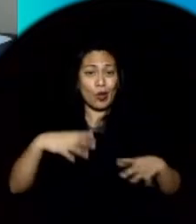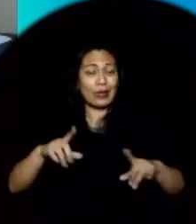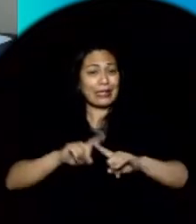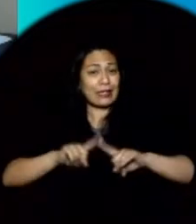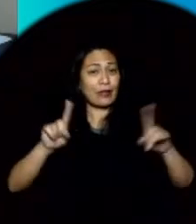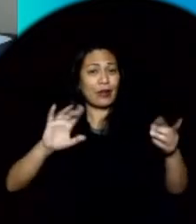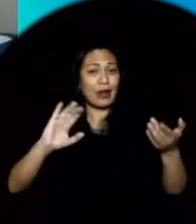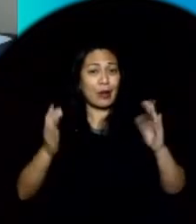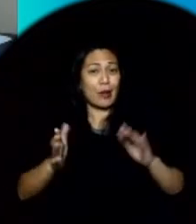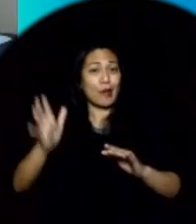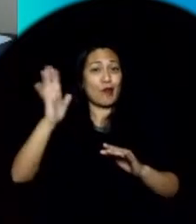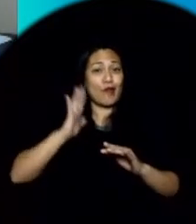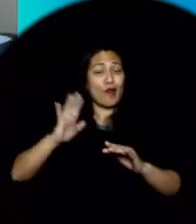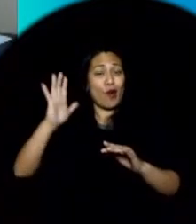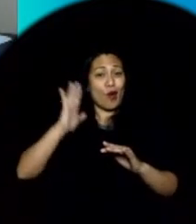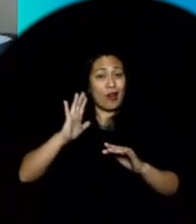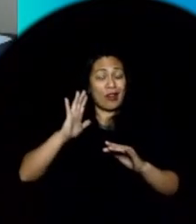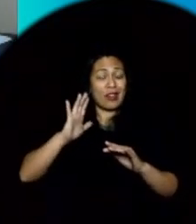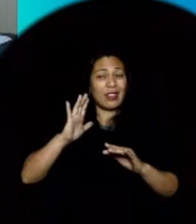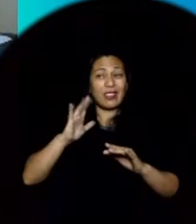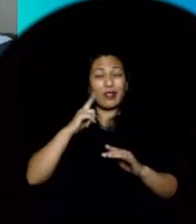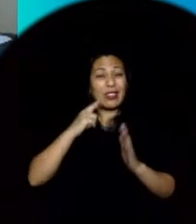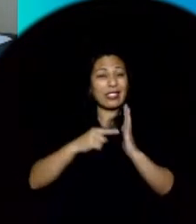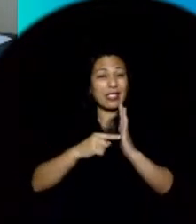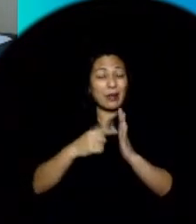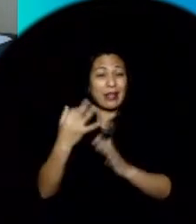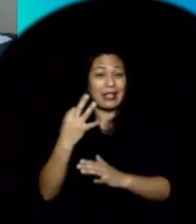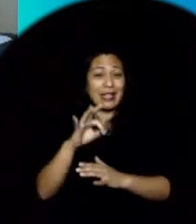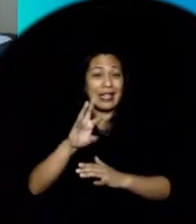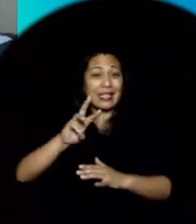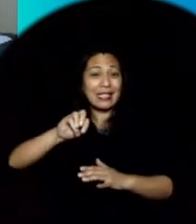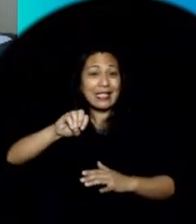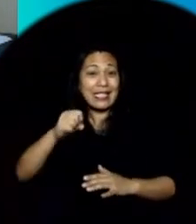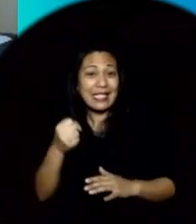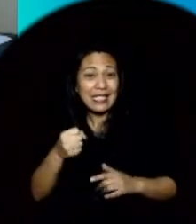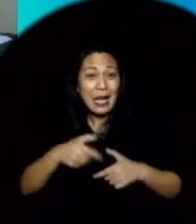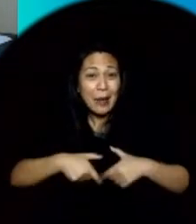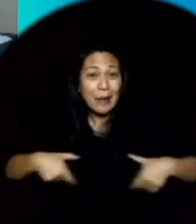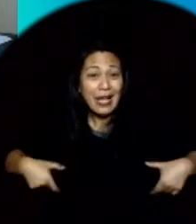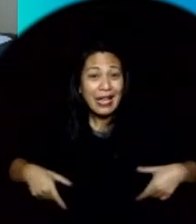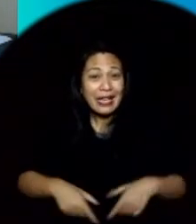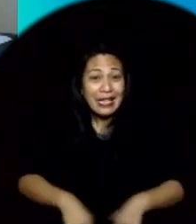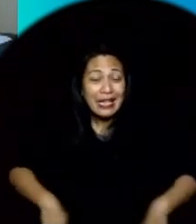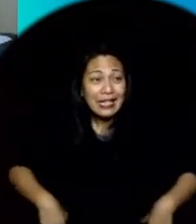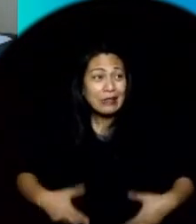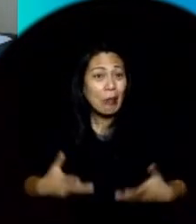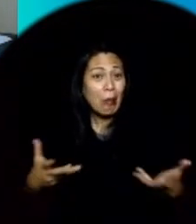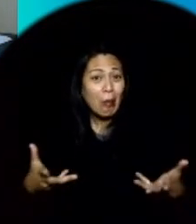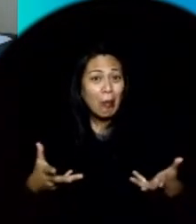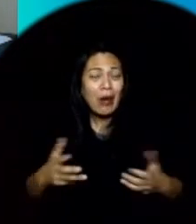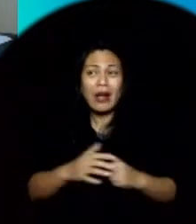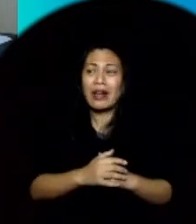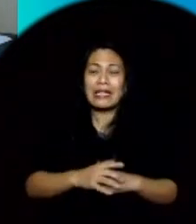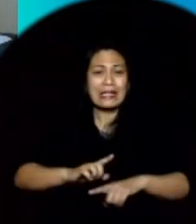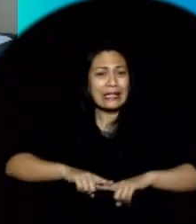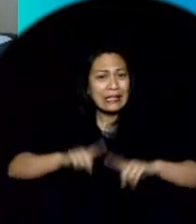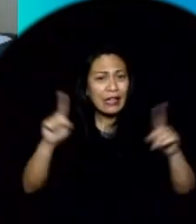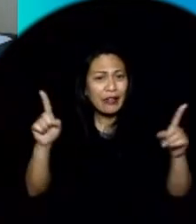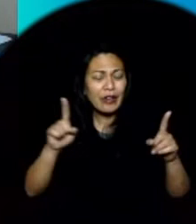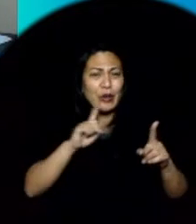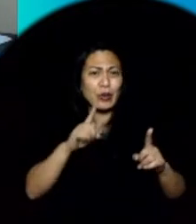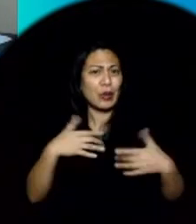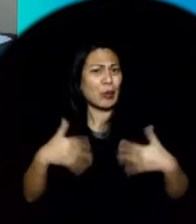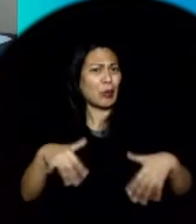wearing today. Girls didn't wear bikinis in the 1960s, and even a two-piece bathing suit then